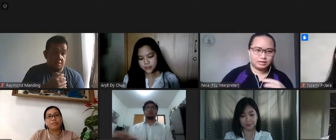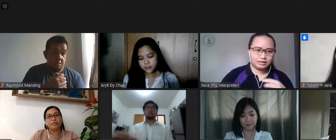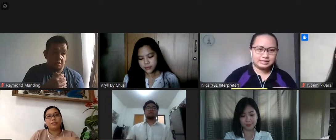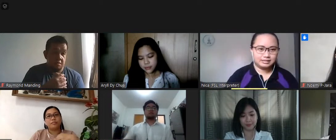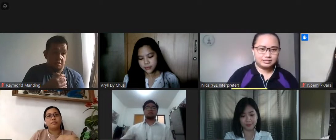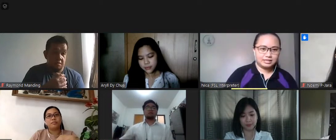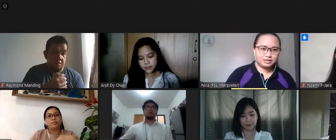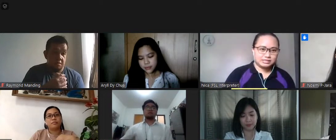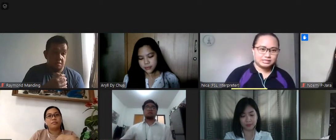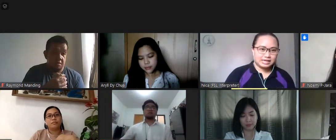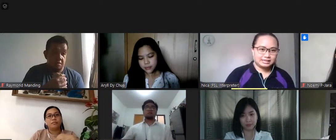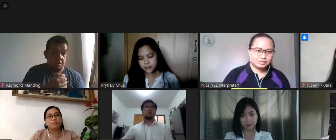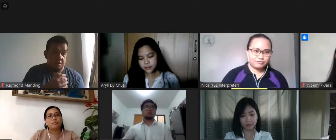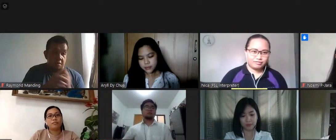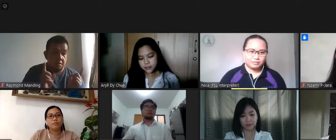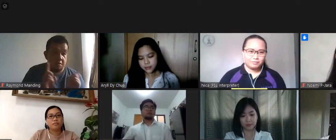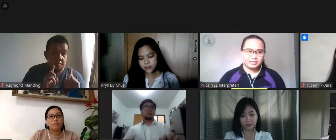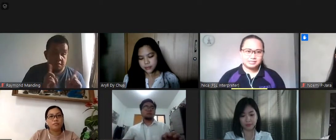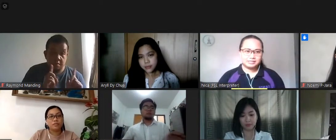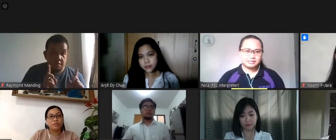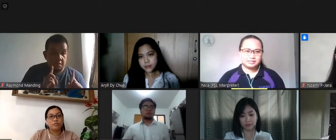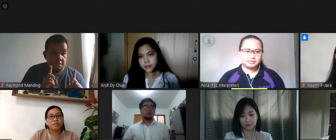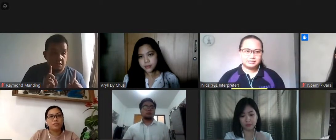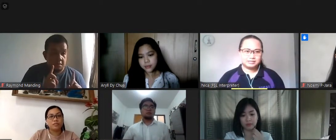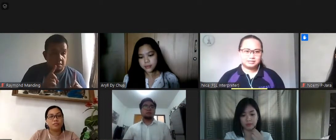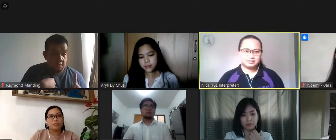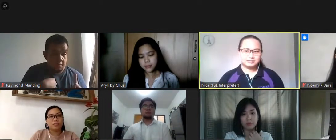Is it dito sa atin, no, sa Philippines?